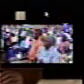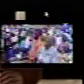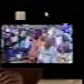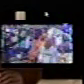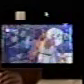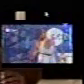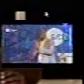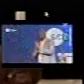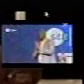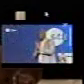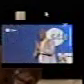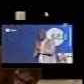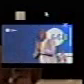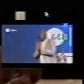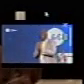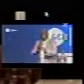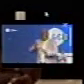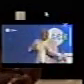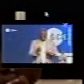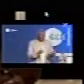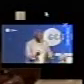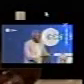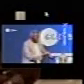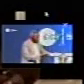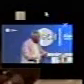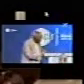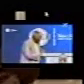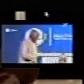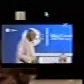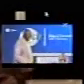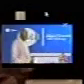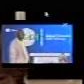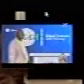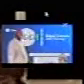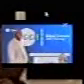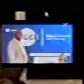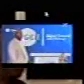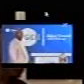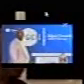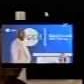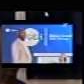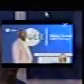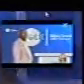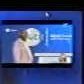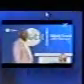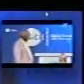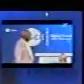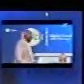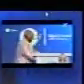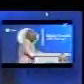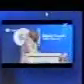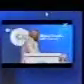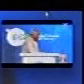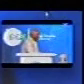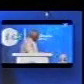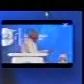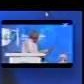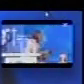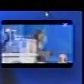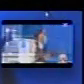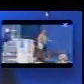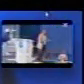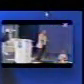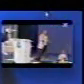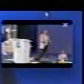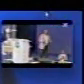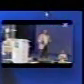of anything that looks like man on earth, of the fish, of the bird in the sky. There are people that have